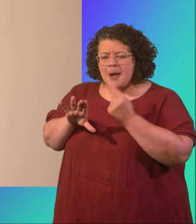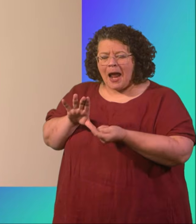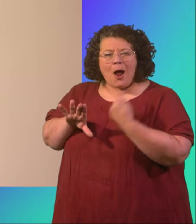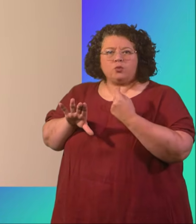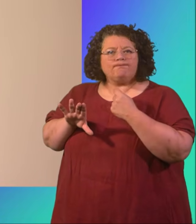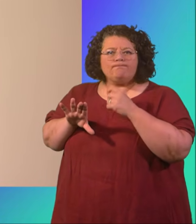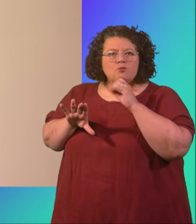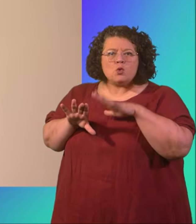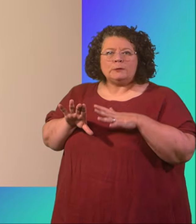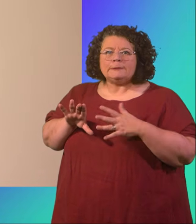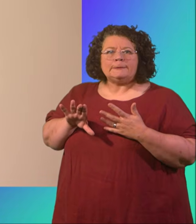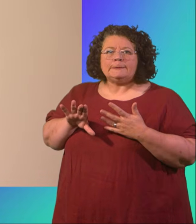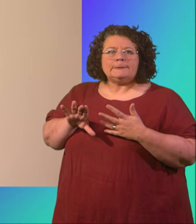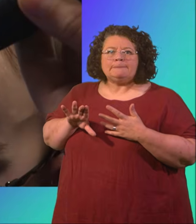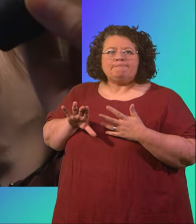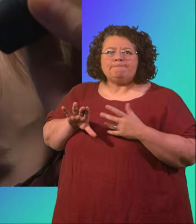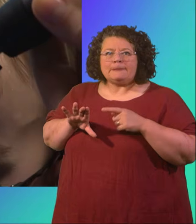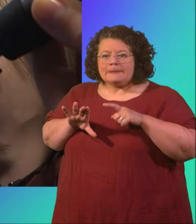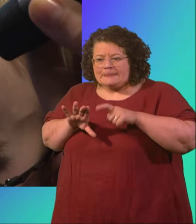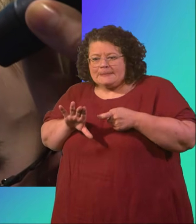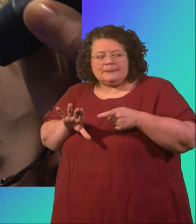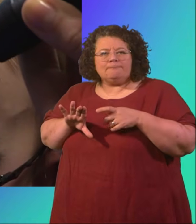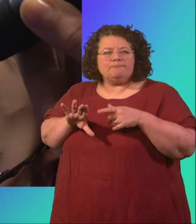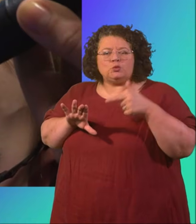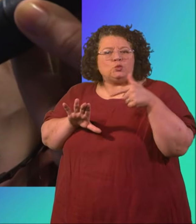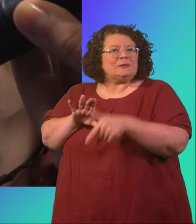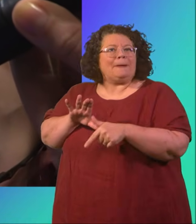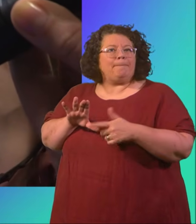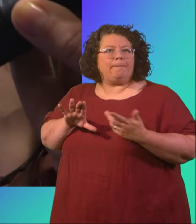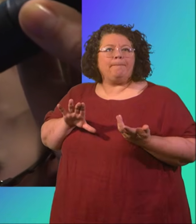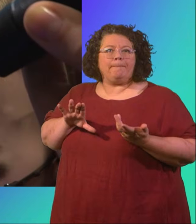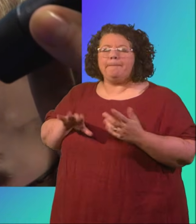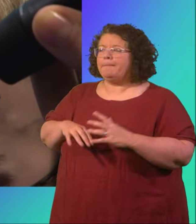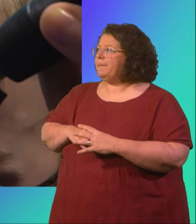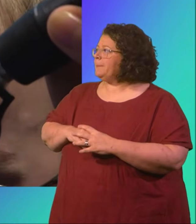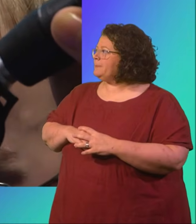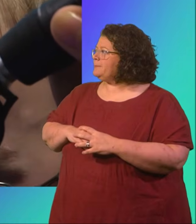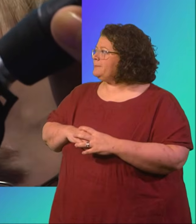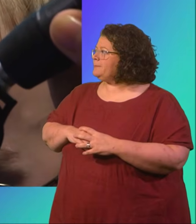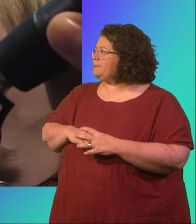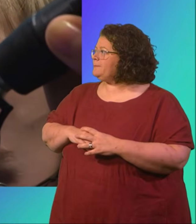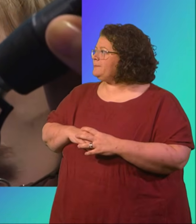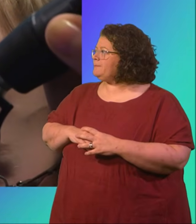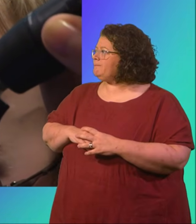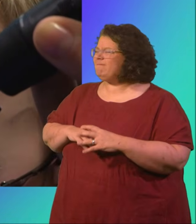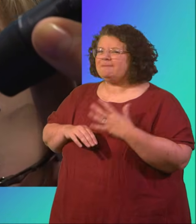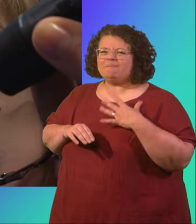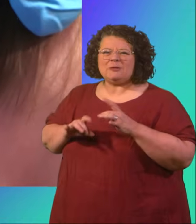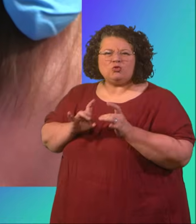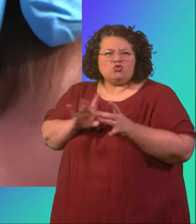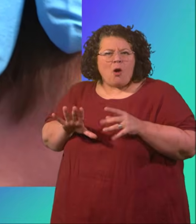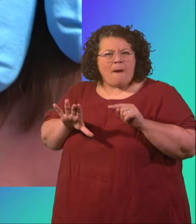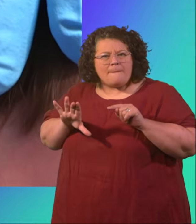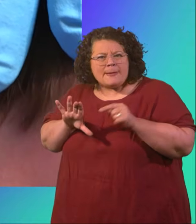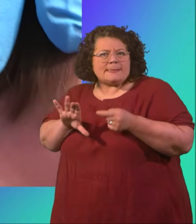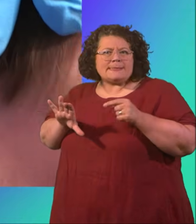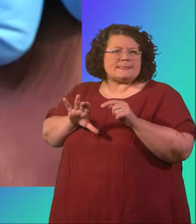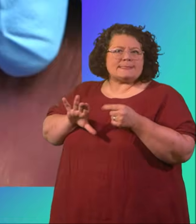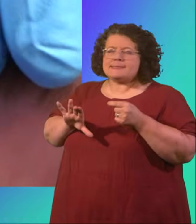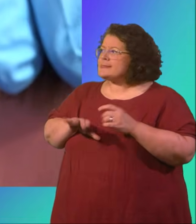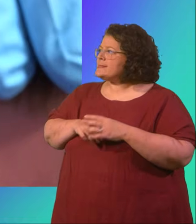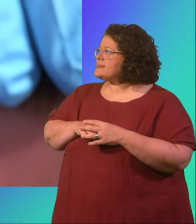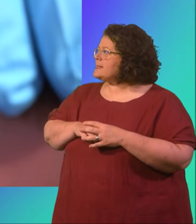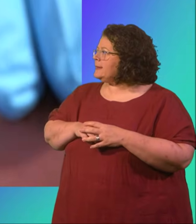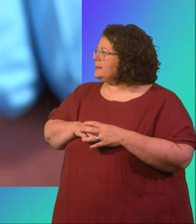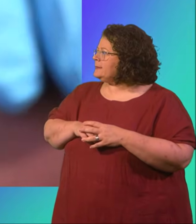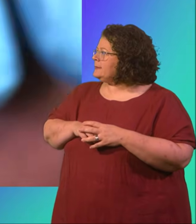quite flick it back out because it's so deep down. Maybe a sharper tool will help. Or not. Anyone got a hoover? Anyway, you might